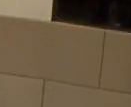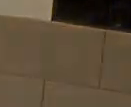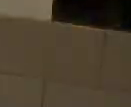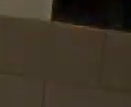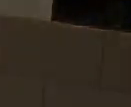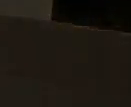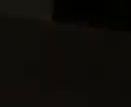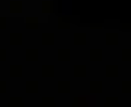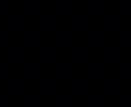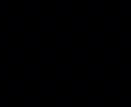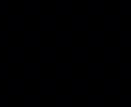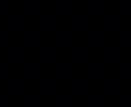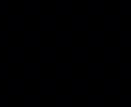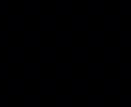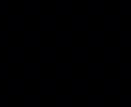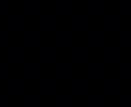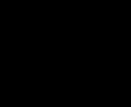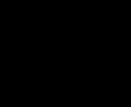It's remarkable.